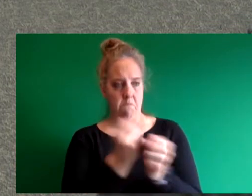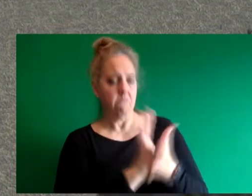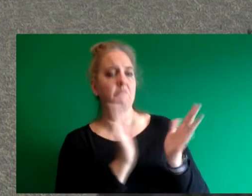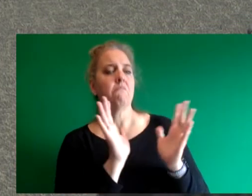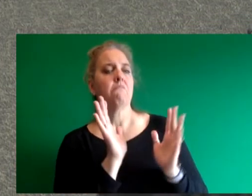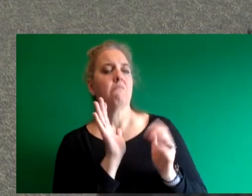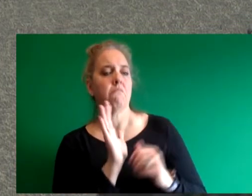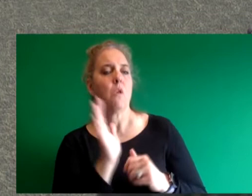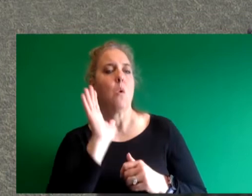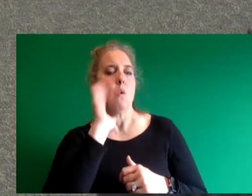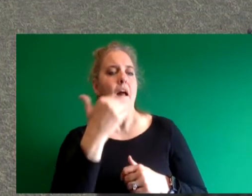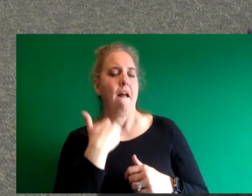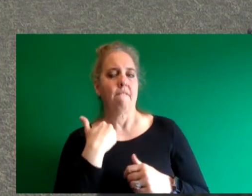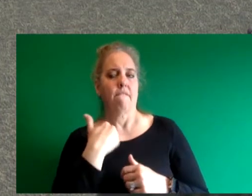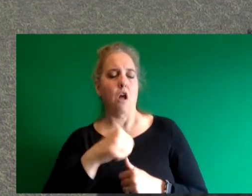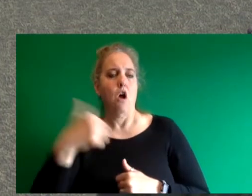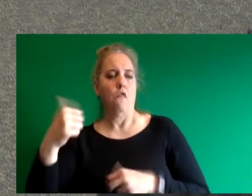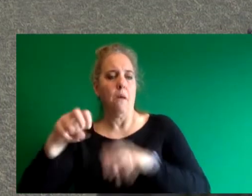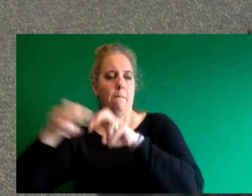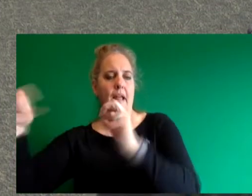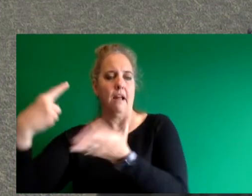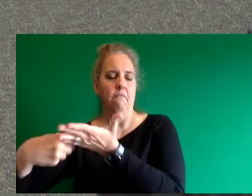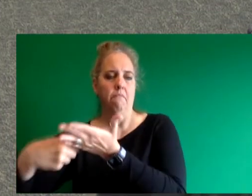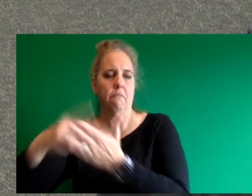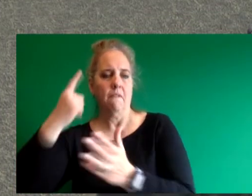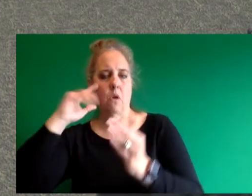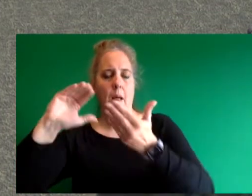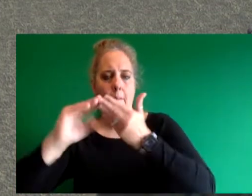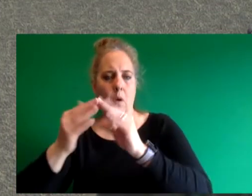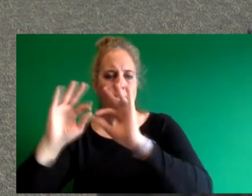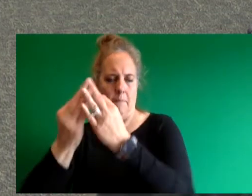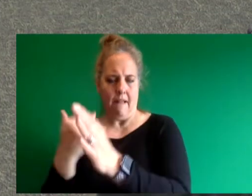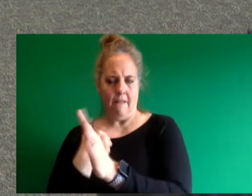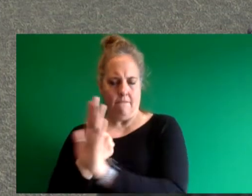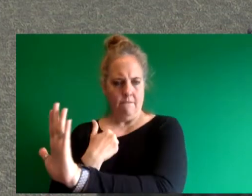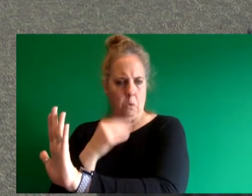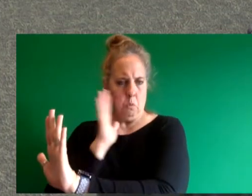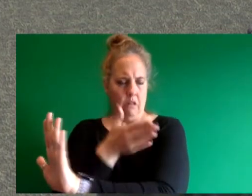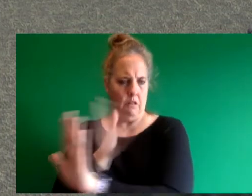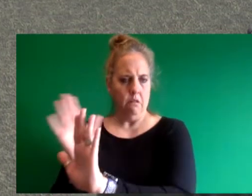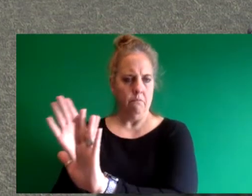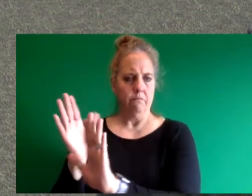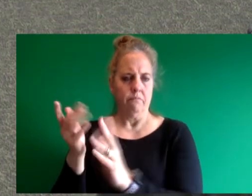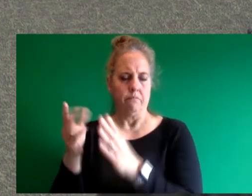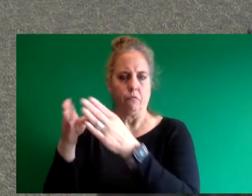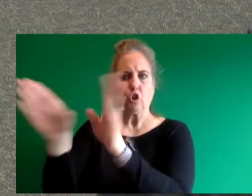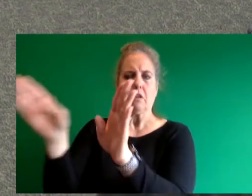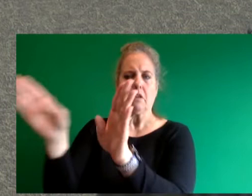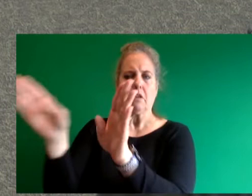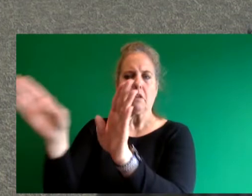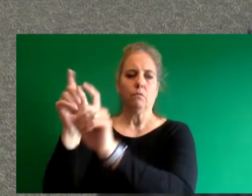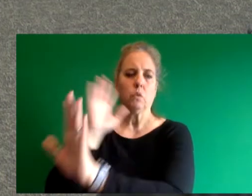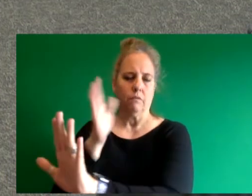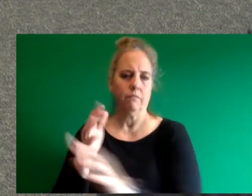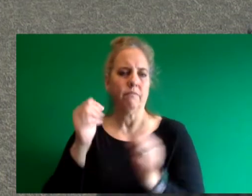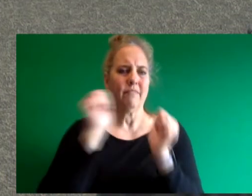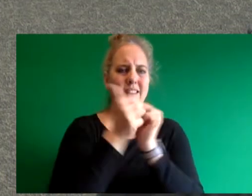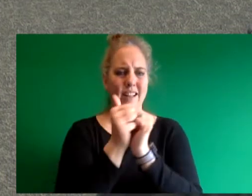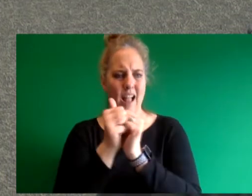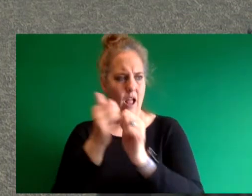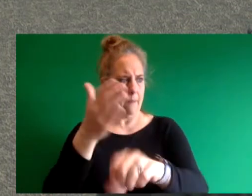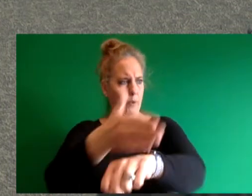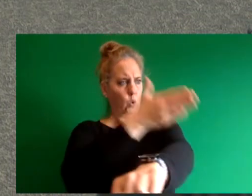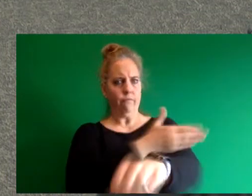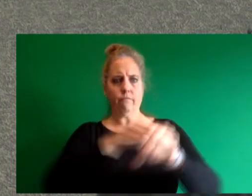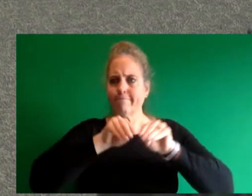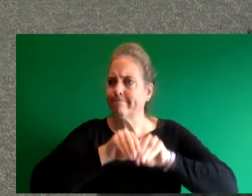talk about this with experts and see what we can do to increase the awareness. But we really do need to step up our education for our youth. Many of our